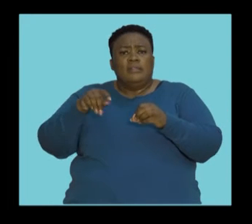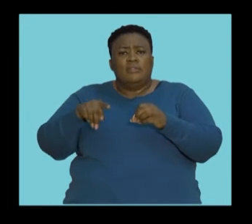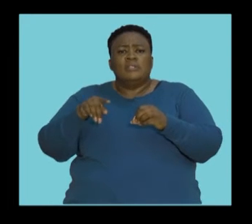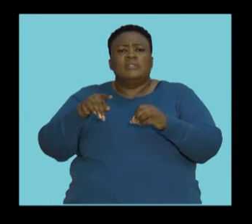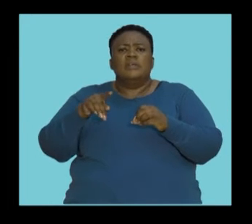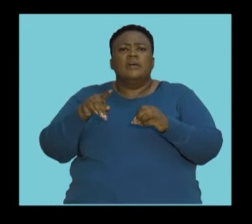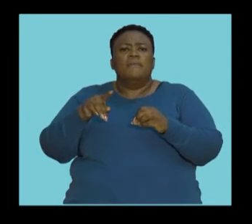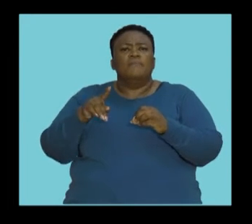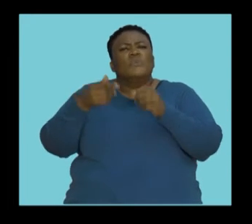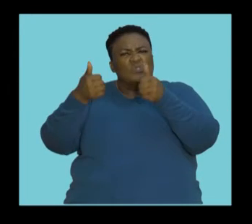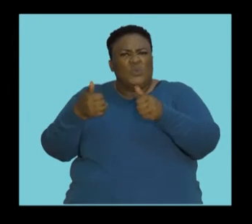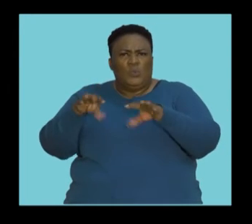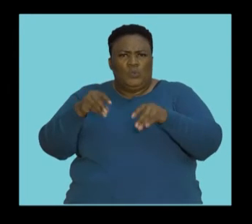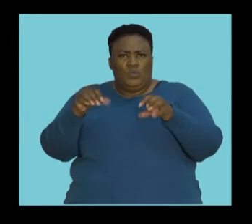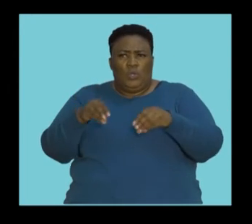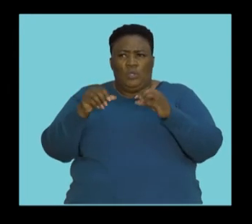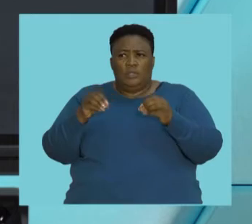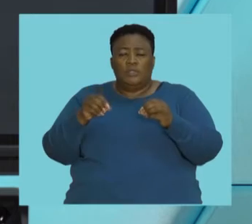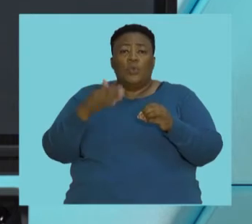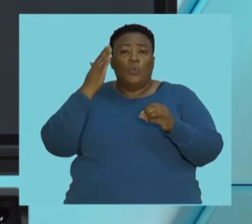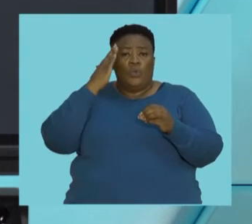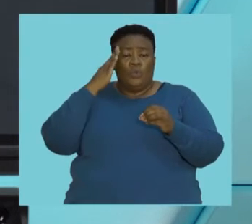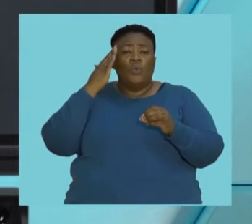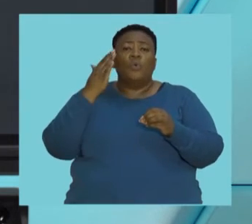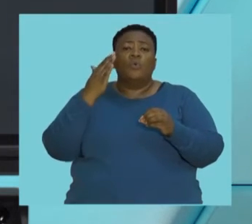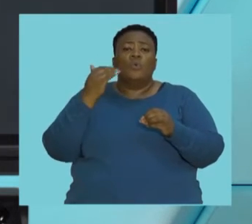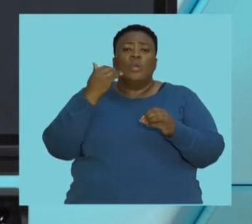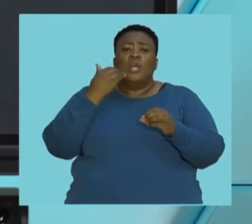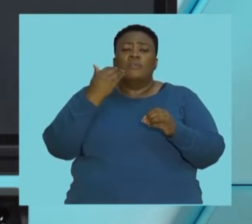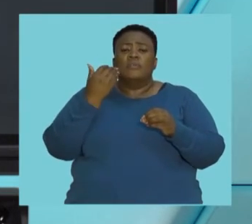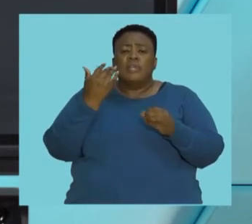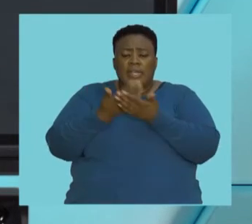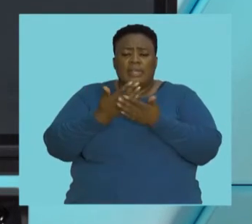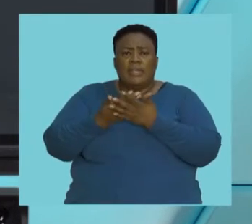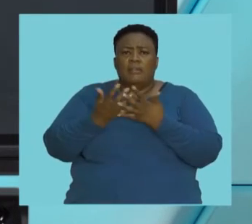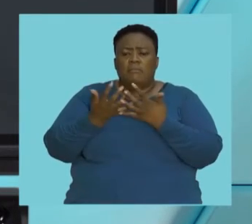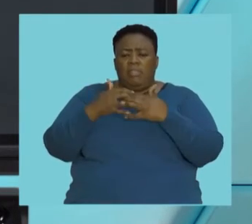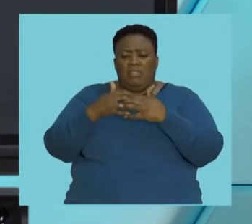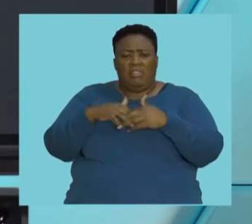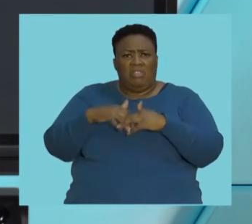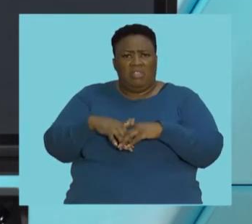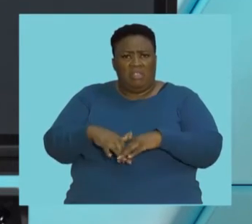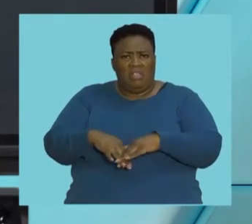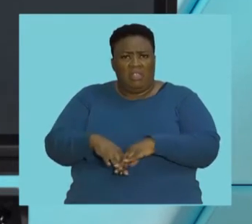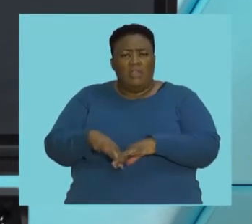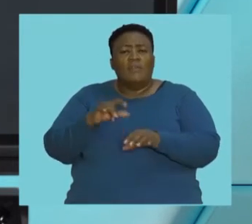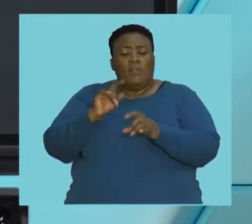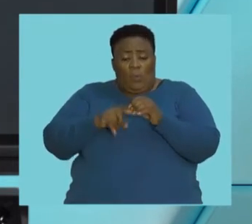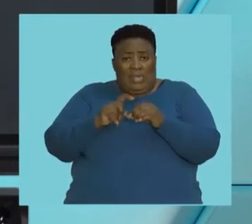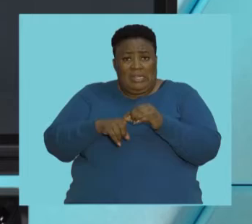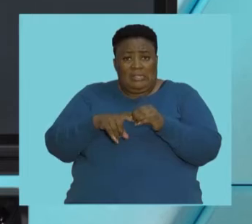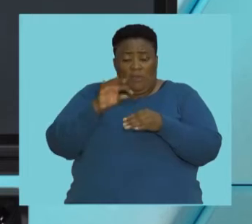and overgrazing, we know that these can degrade the quality of plants that grow there. And in turn,